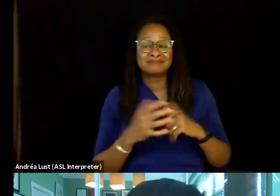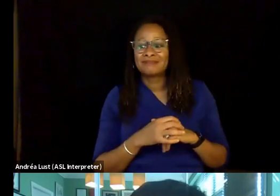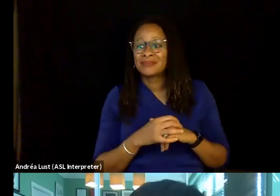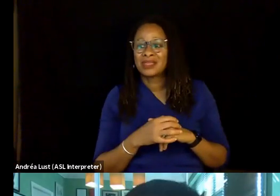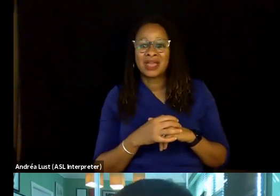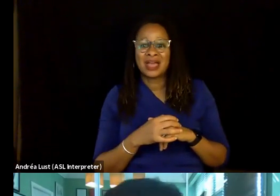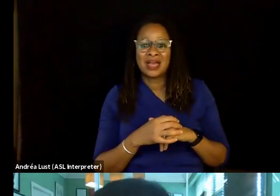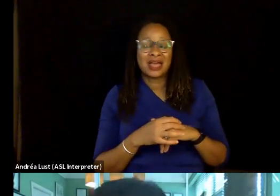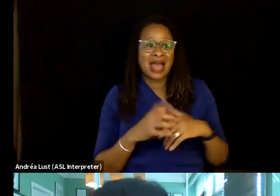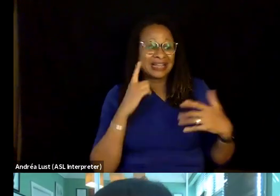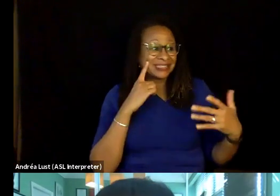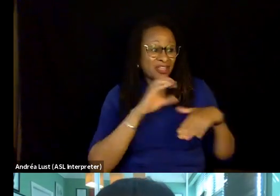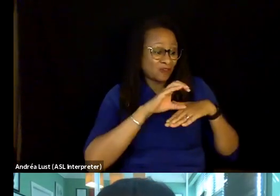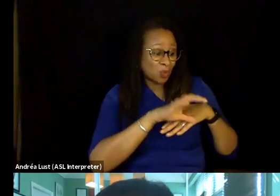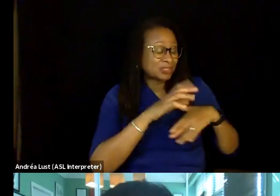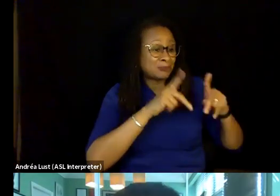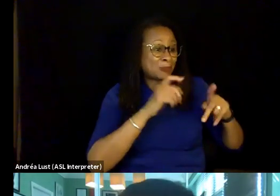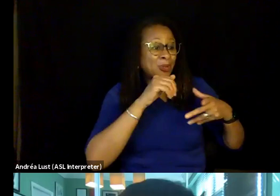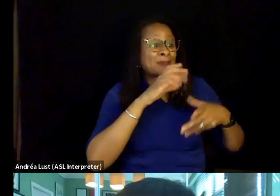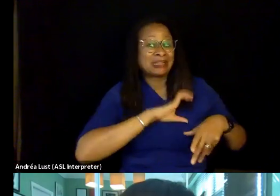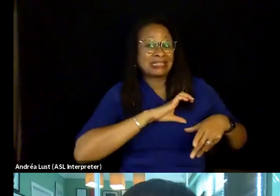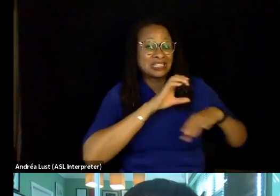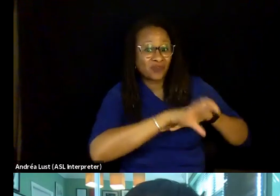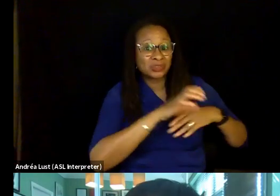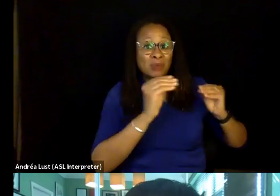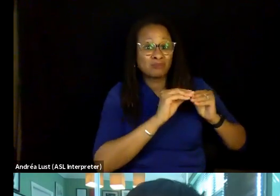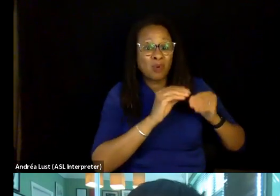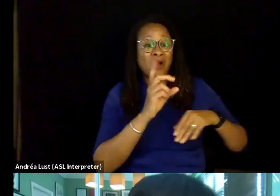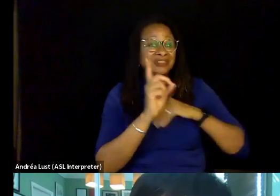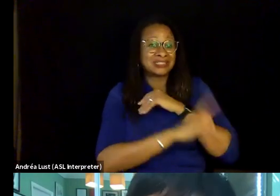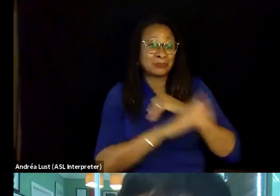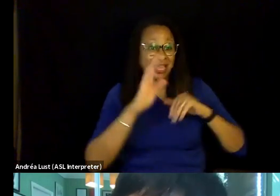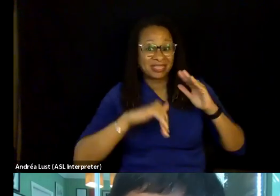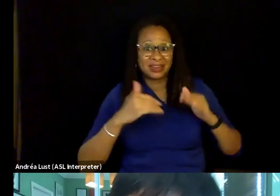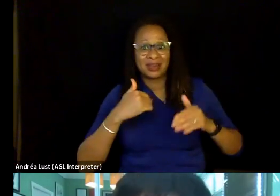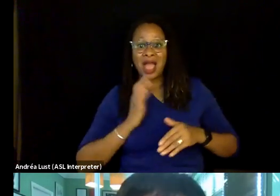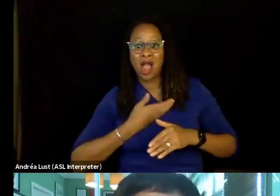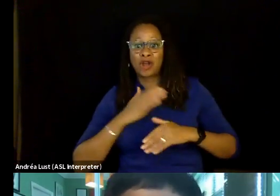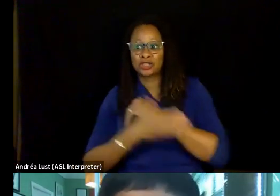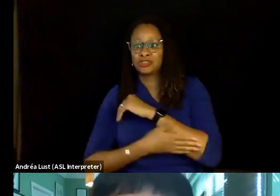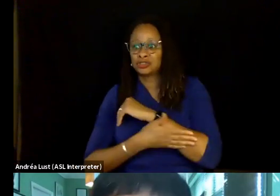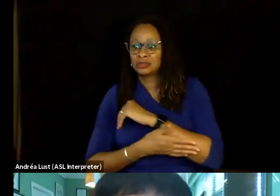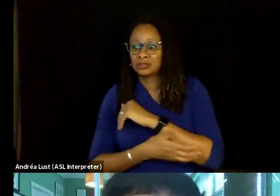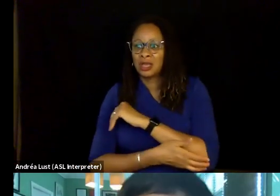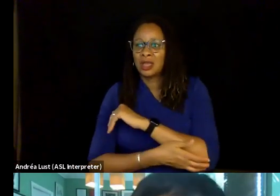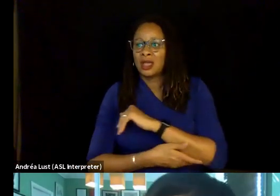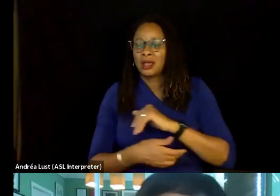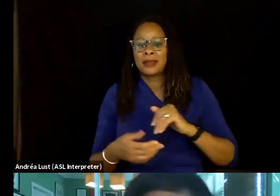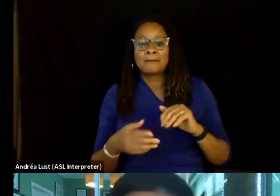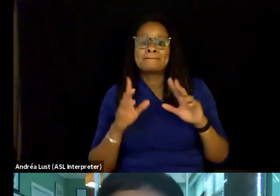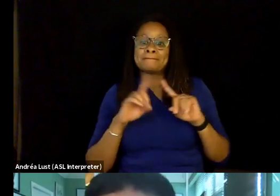forces in the States are more disciplined than in our country, right? But I shouldn't say that, because then I'll get attacked as well.